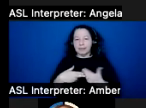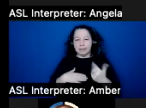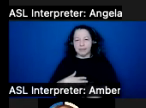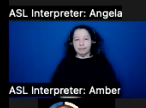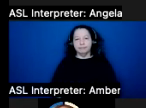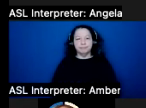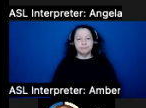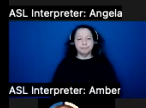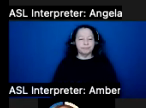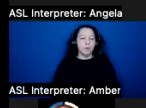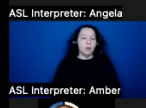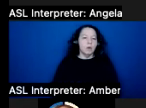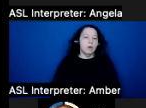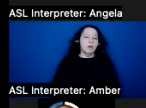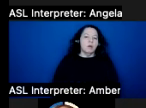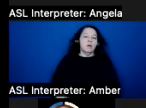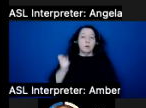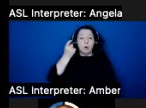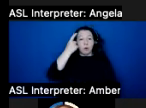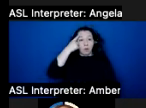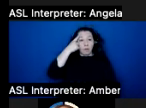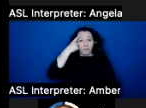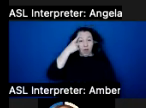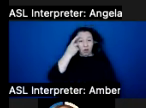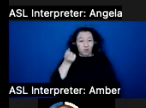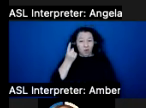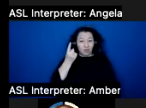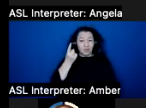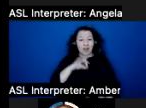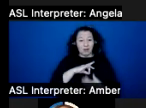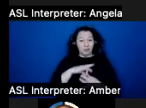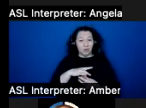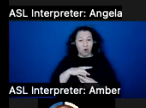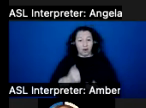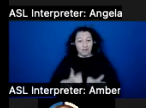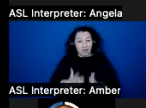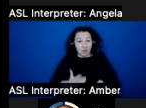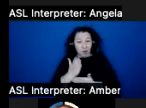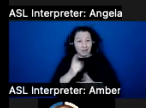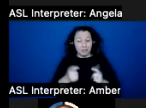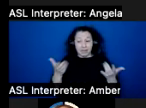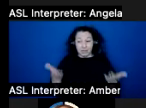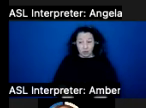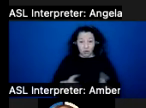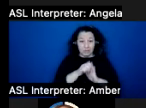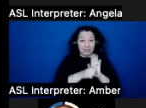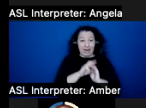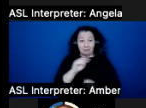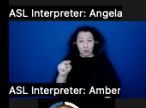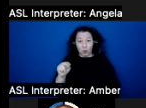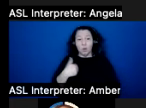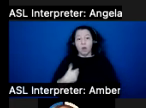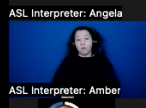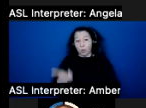And there's a shared federal understanding about victims' rights, but in the state of Minnesota, there are three